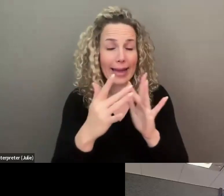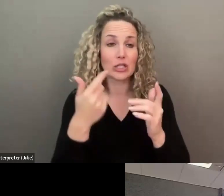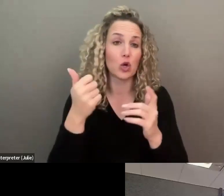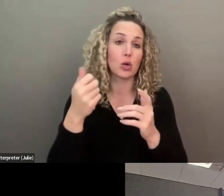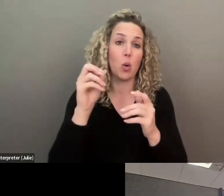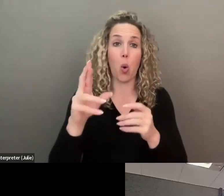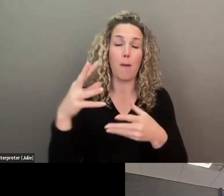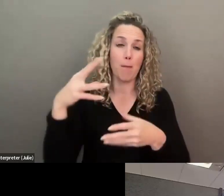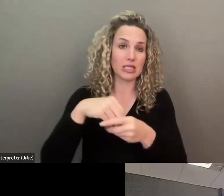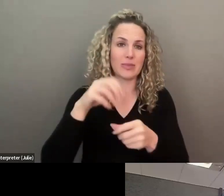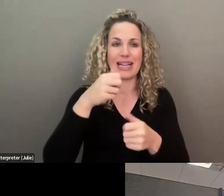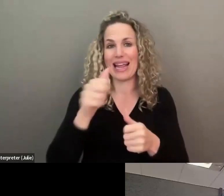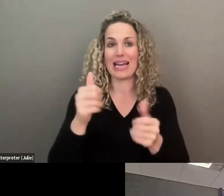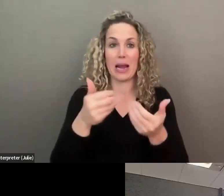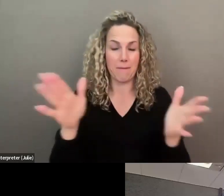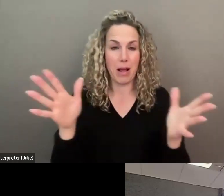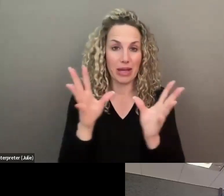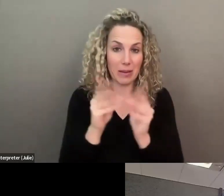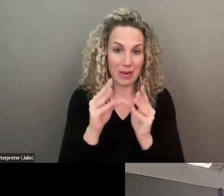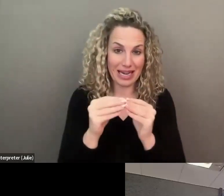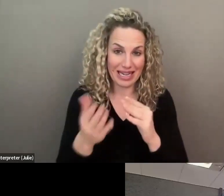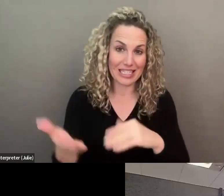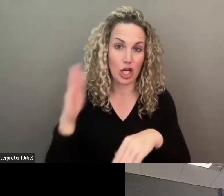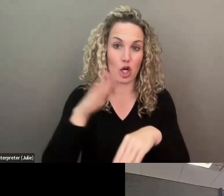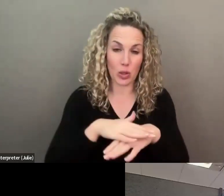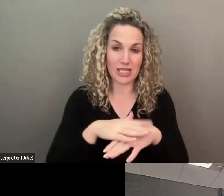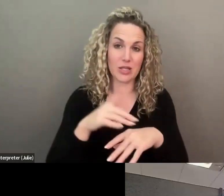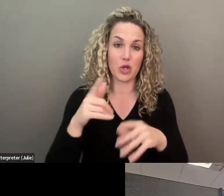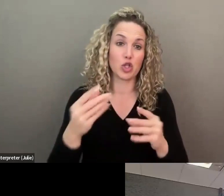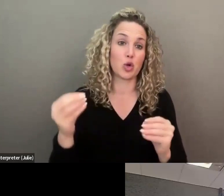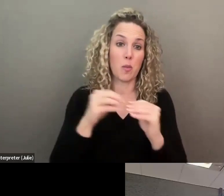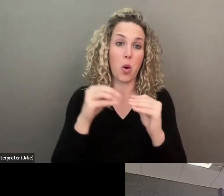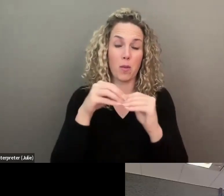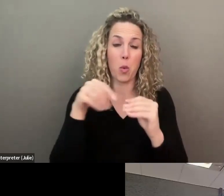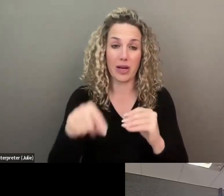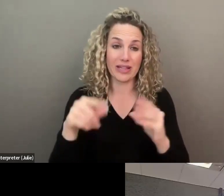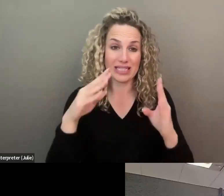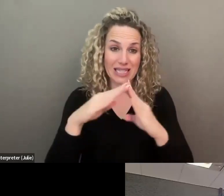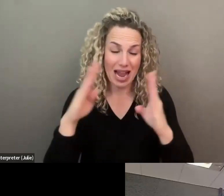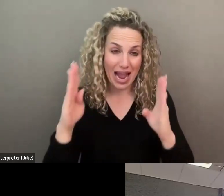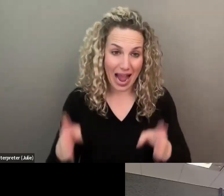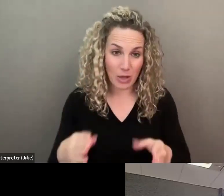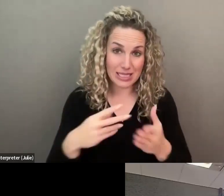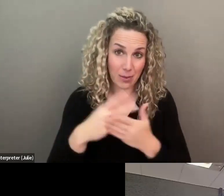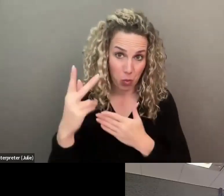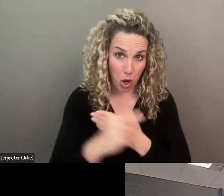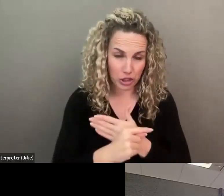these public meetings, increasingly as we go to do more and more of these housing